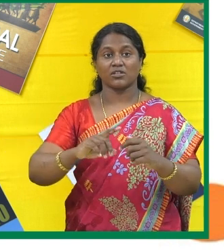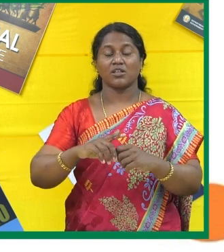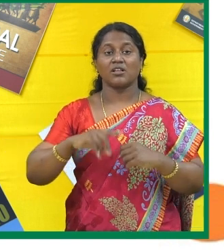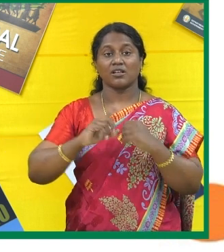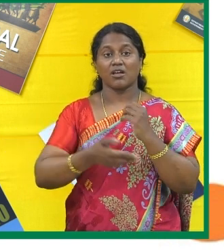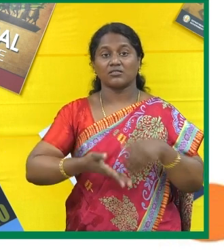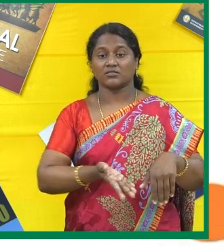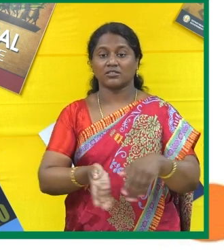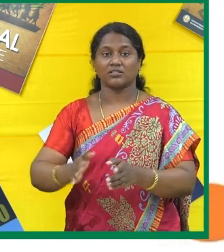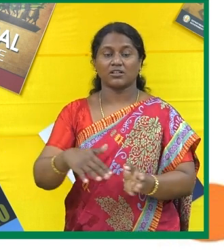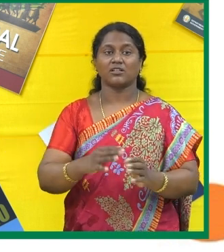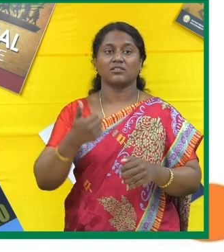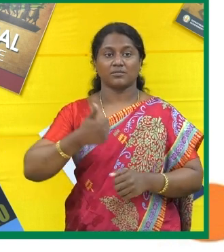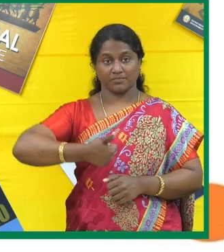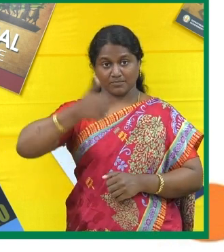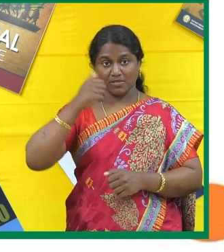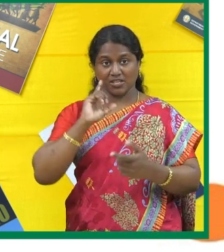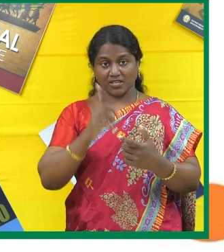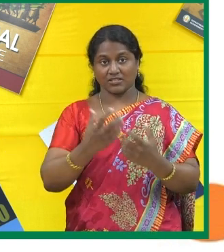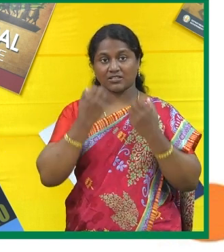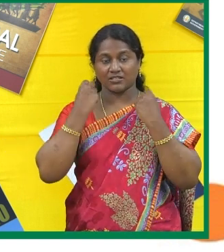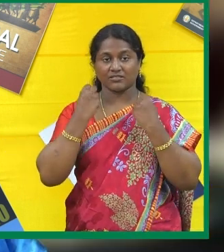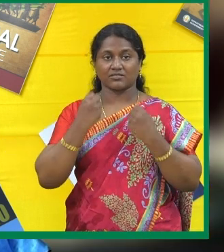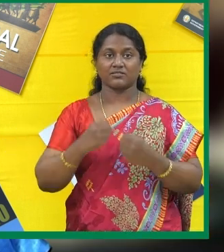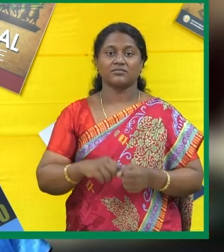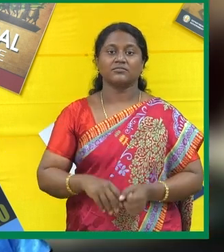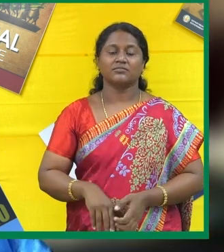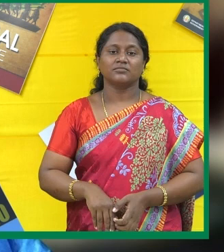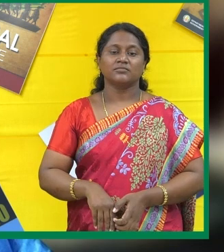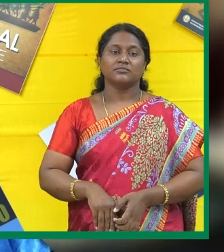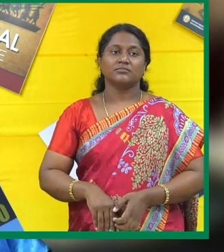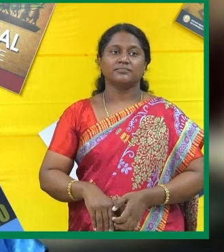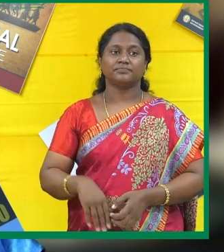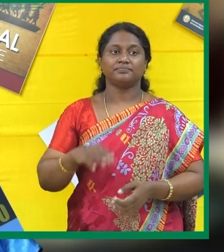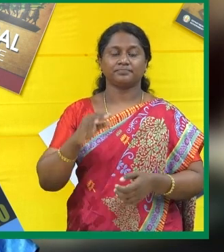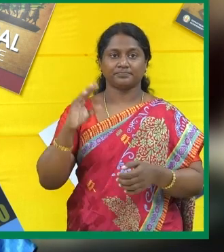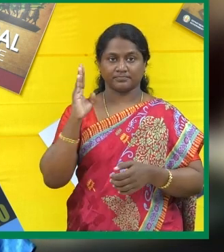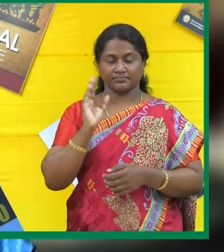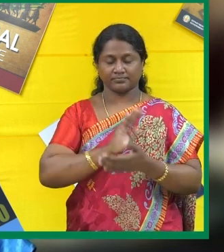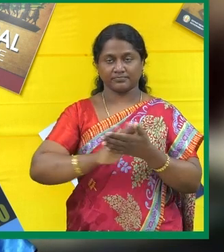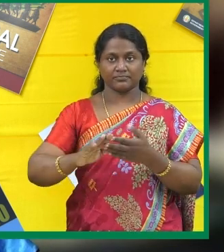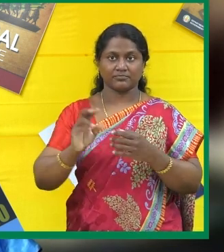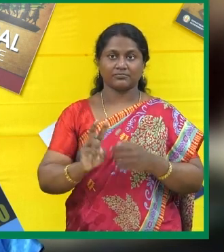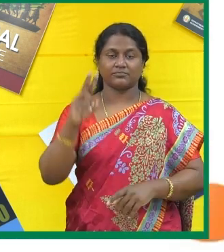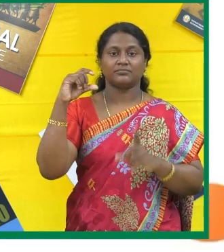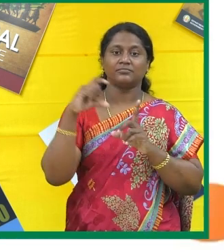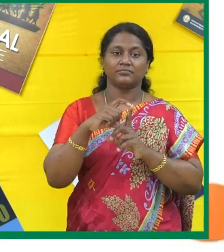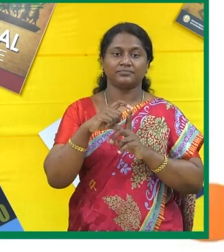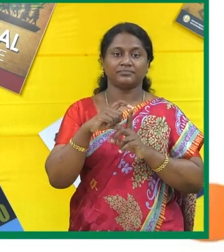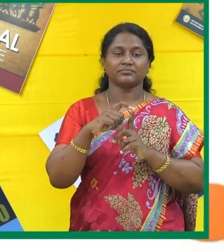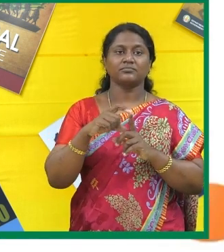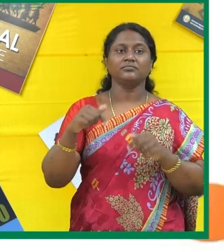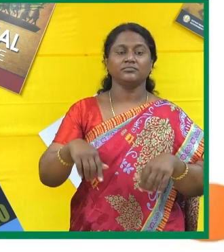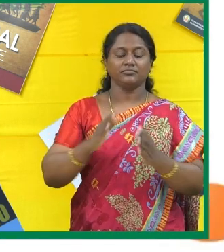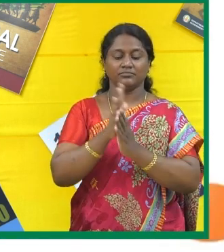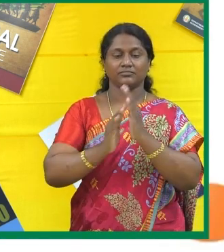roads lost and will be the best. By Henry van Dyke. So